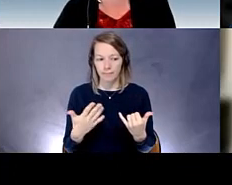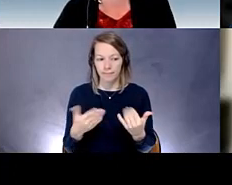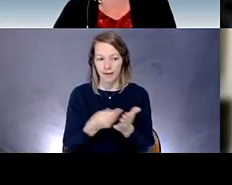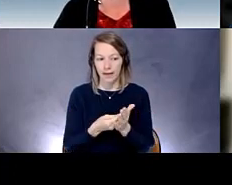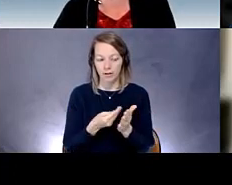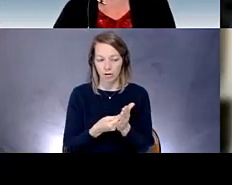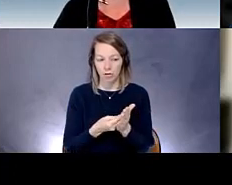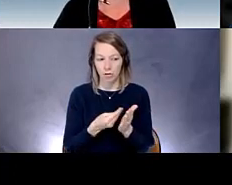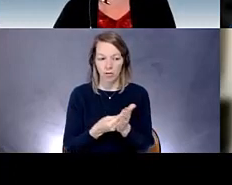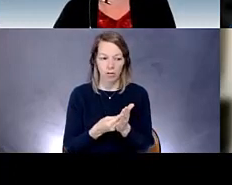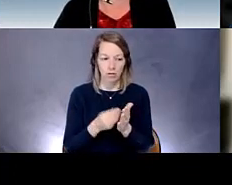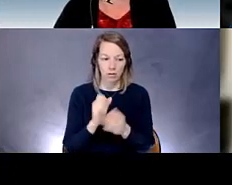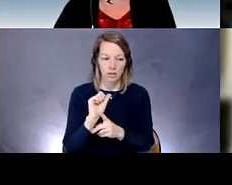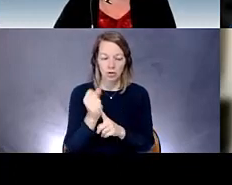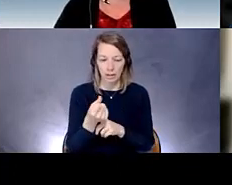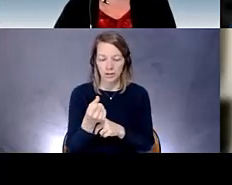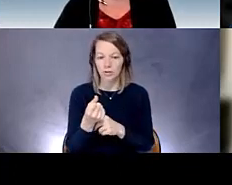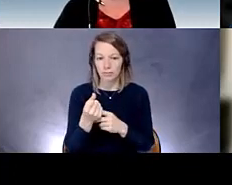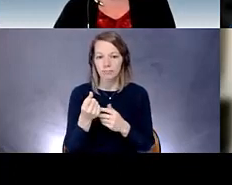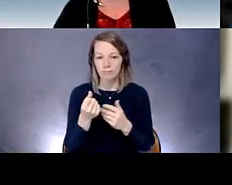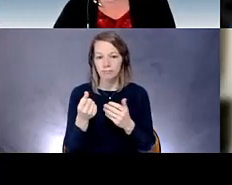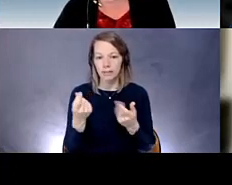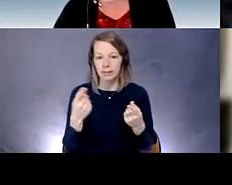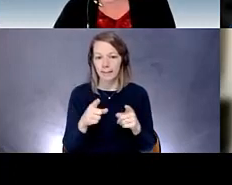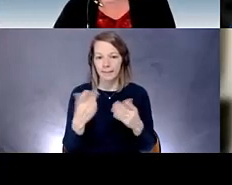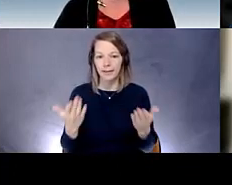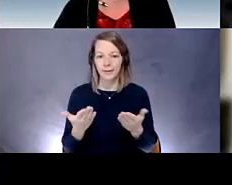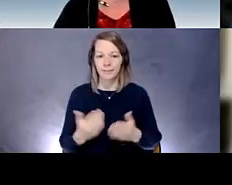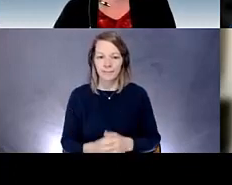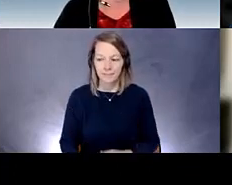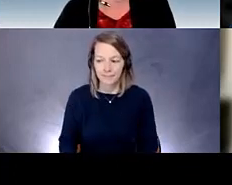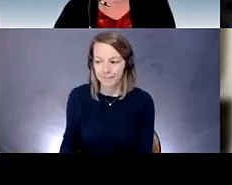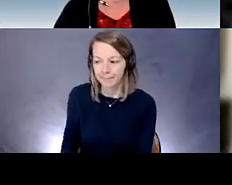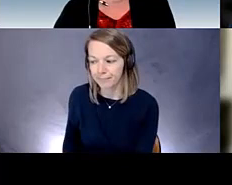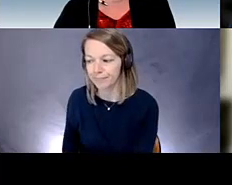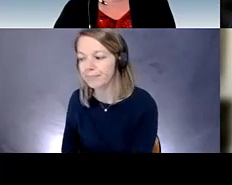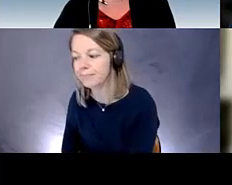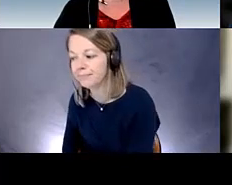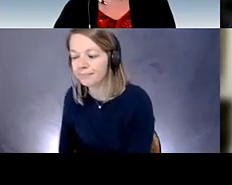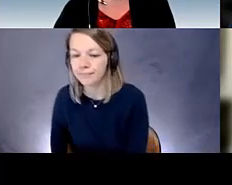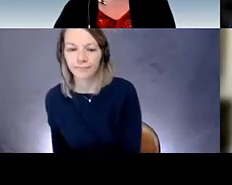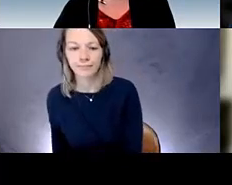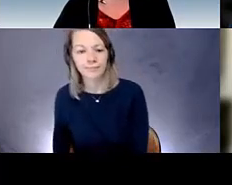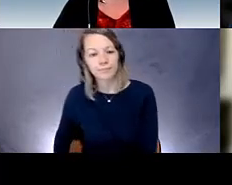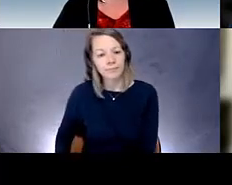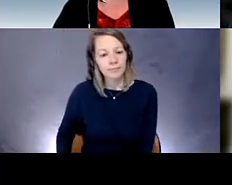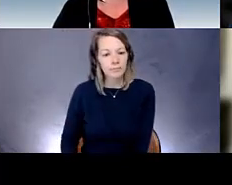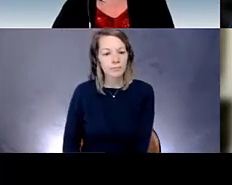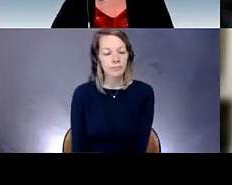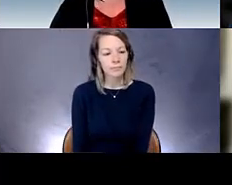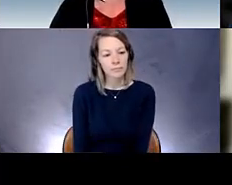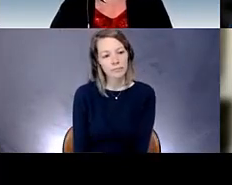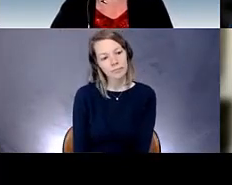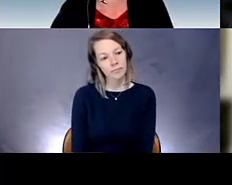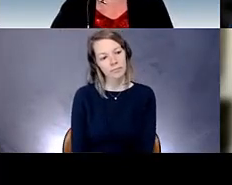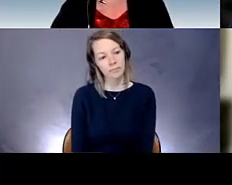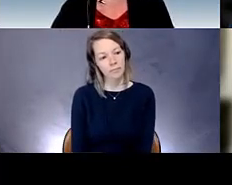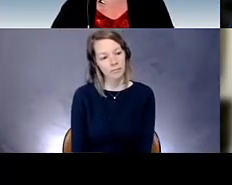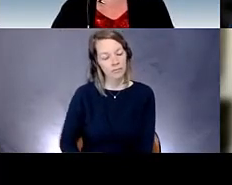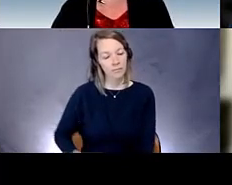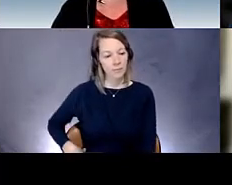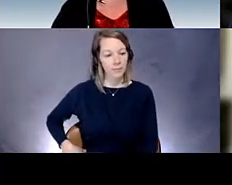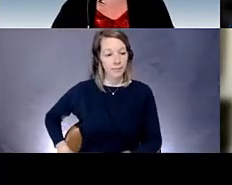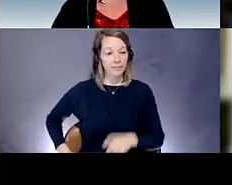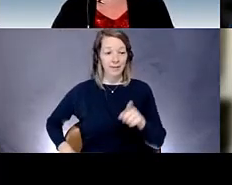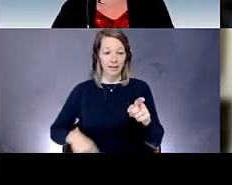financial situation of our hospitals. And if we could go to the next slide, please. Great. On this